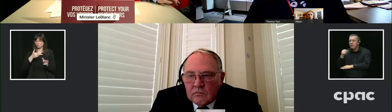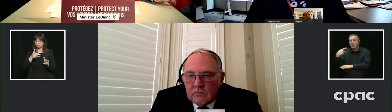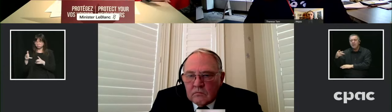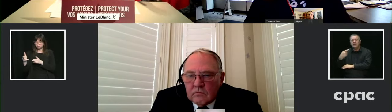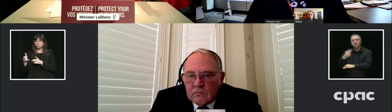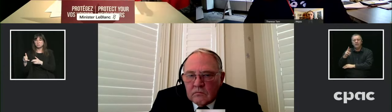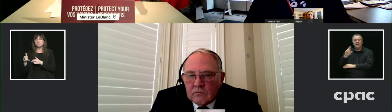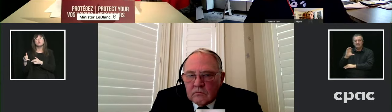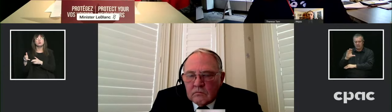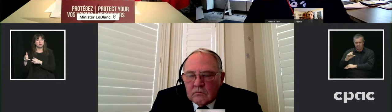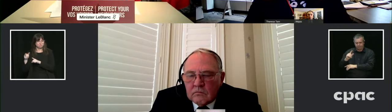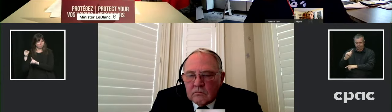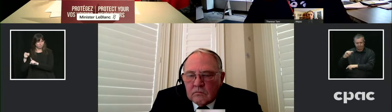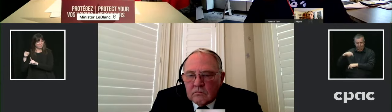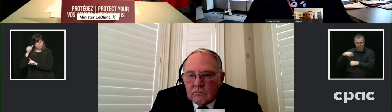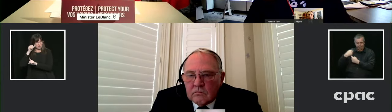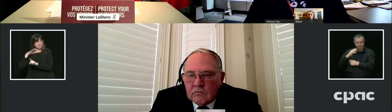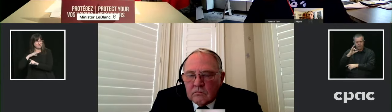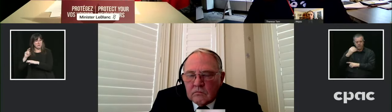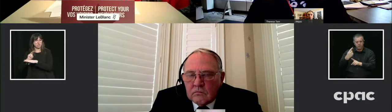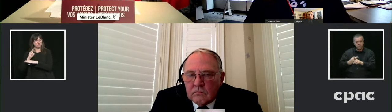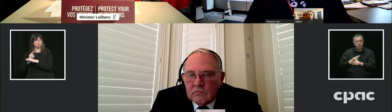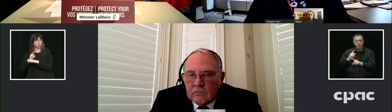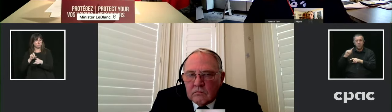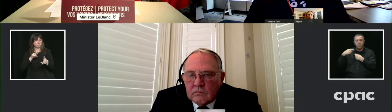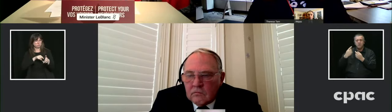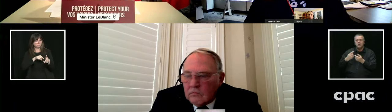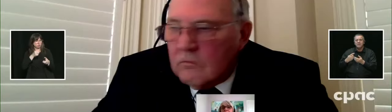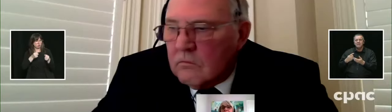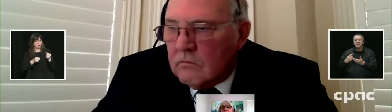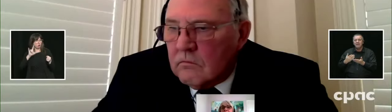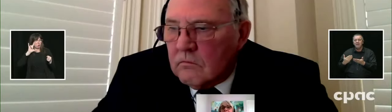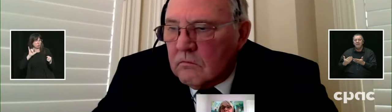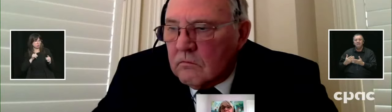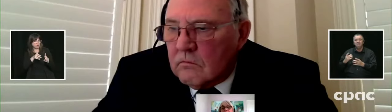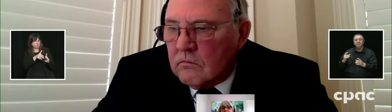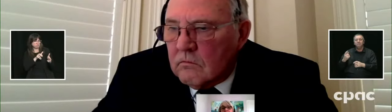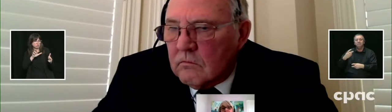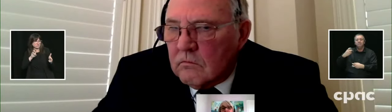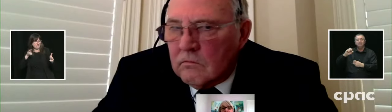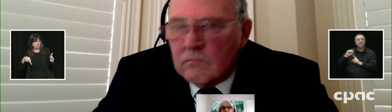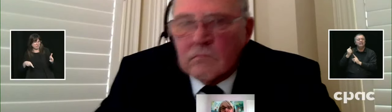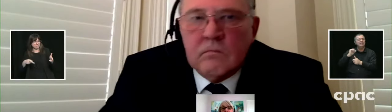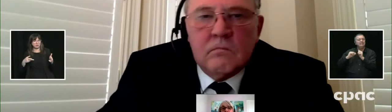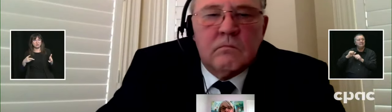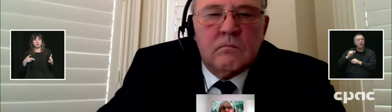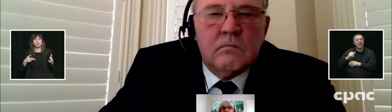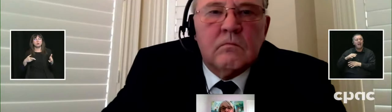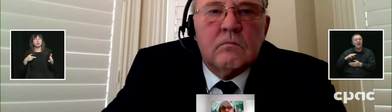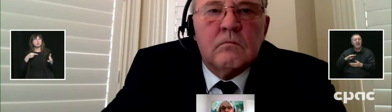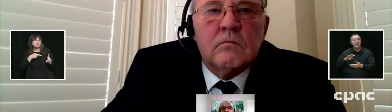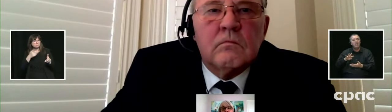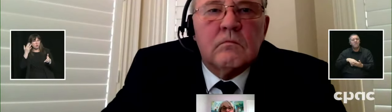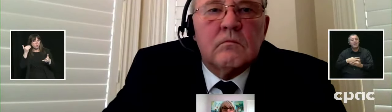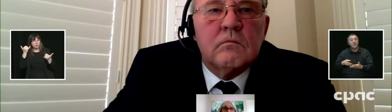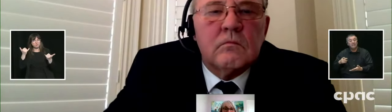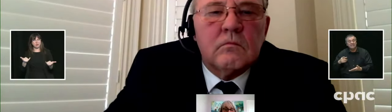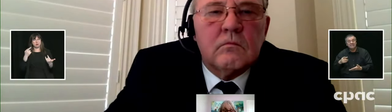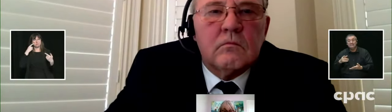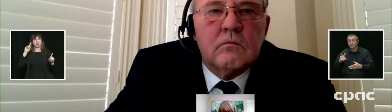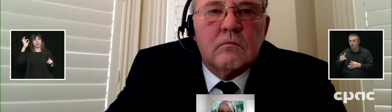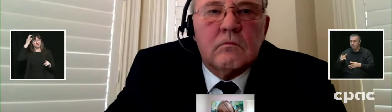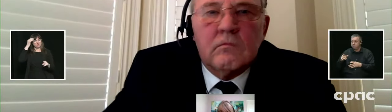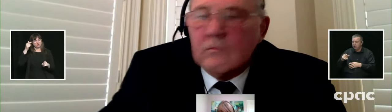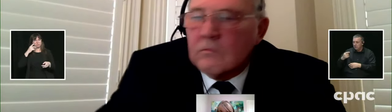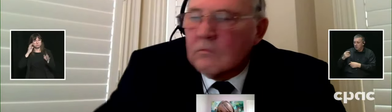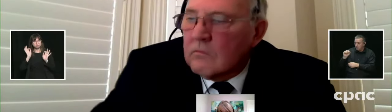gunman made use of a very convincing replica RCMP cruiser. Why did it take the federal government until now to take this